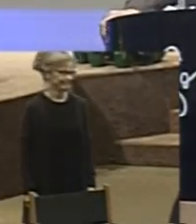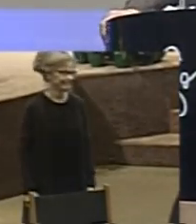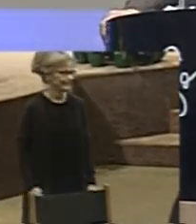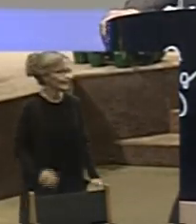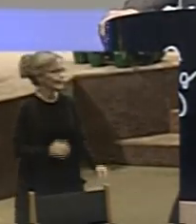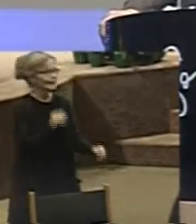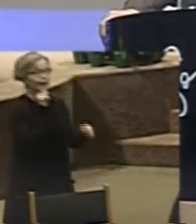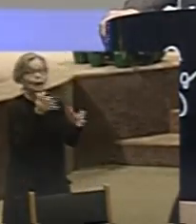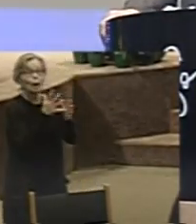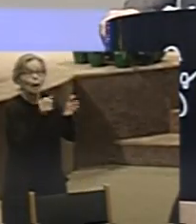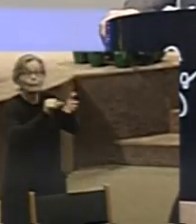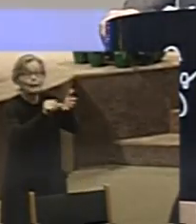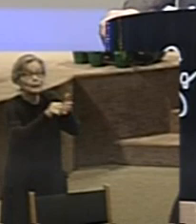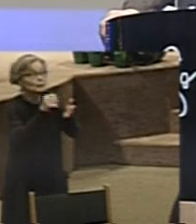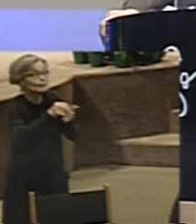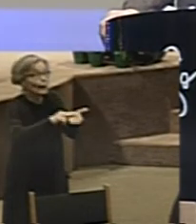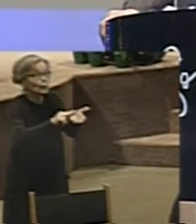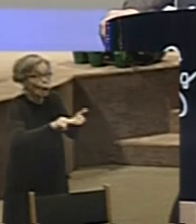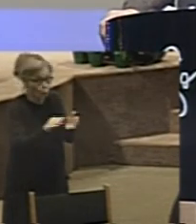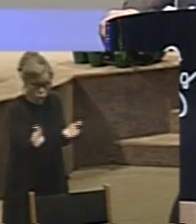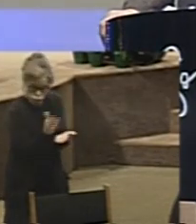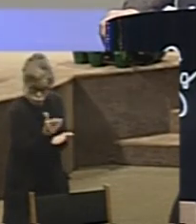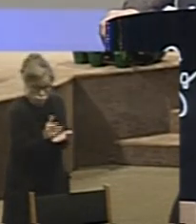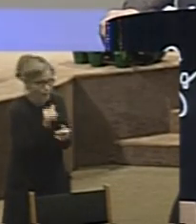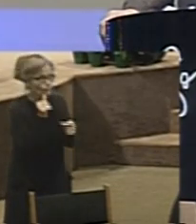feeling in my soul.